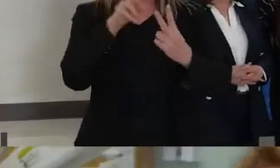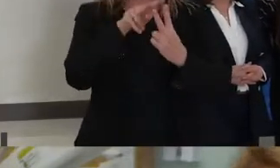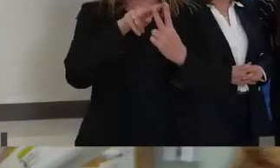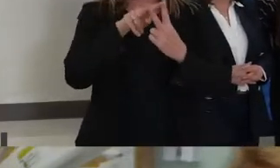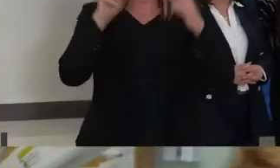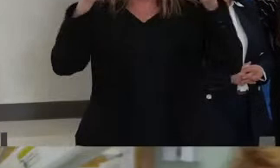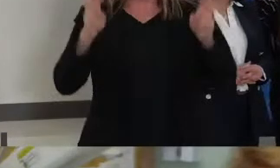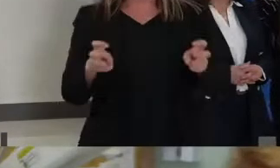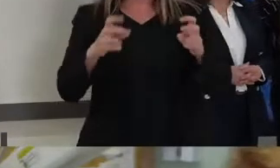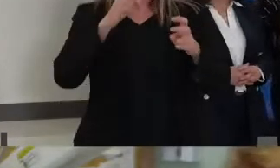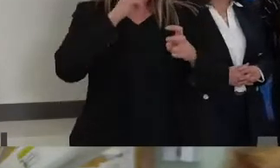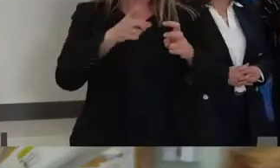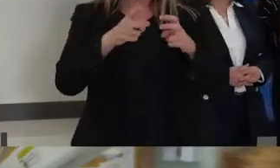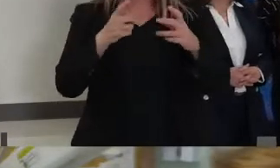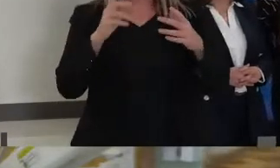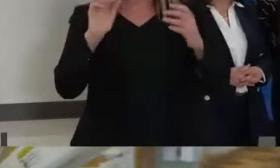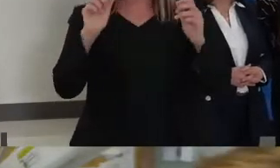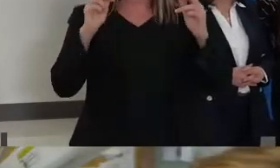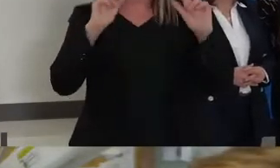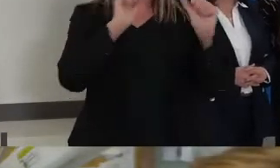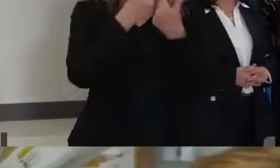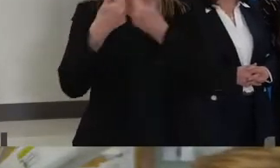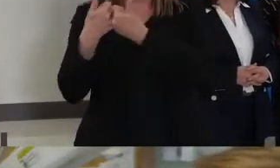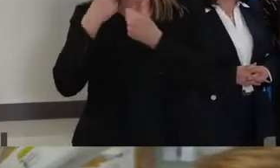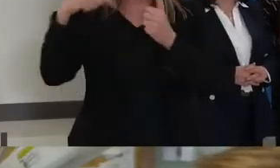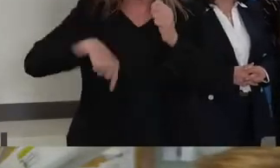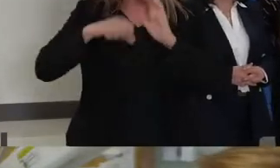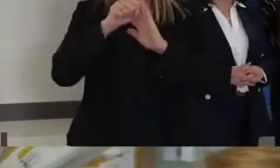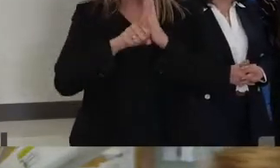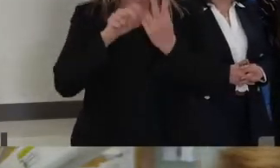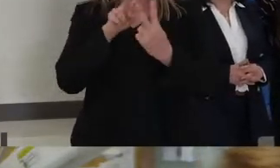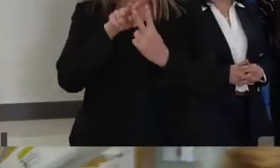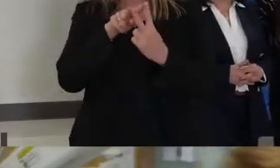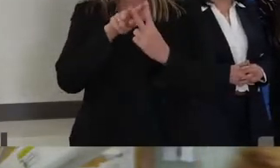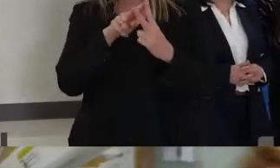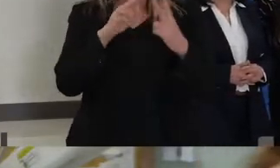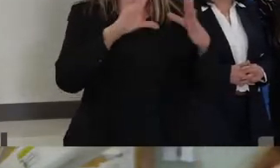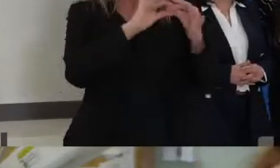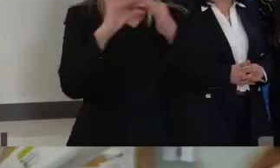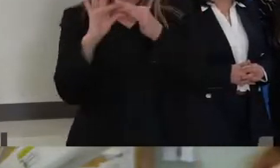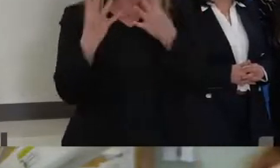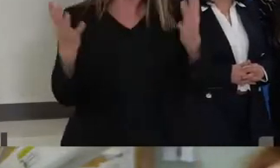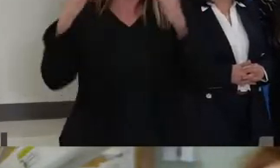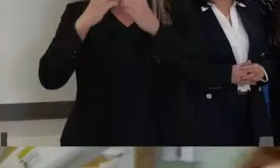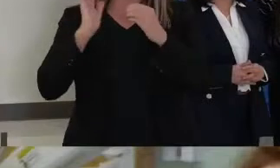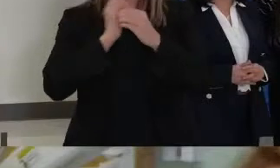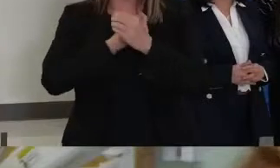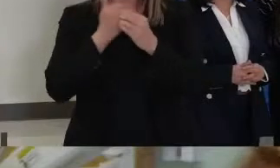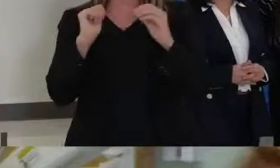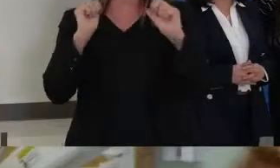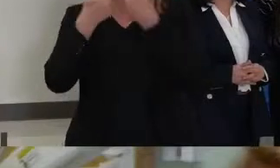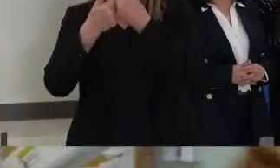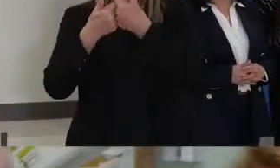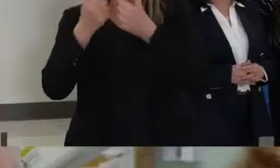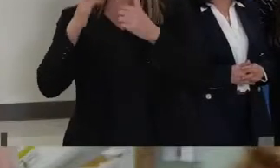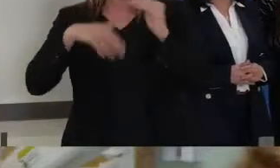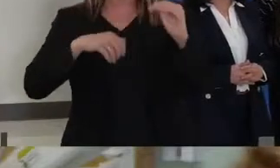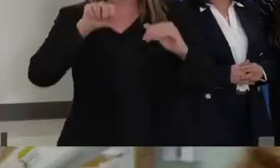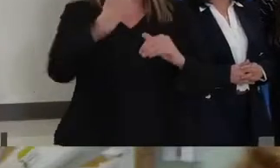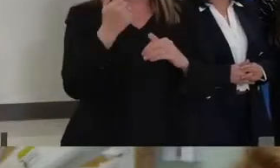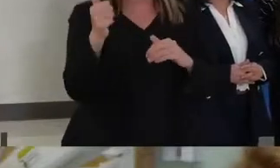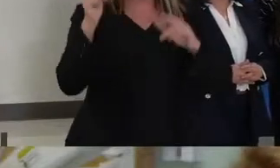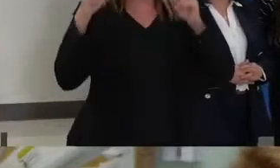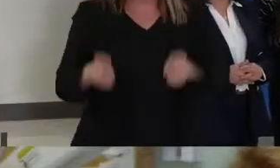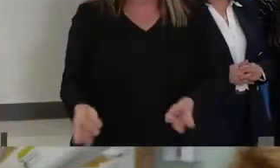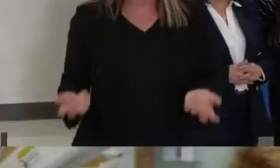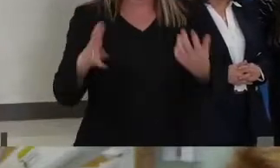do represent the twin challenges of the state, our fate and future. They're connected to more of our challenges than any other two issues. And